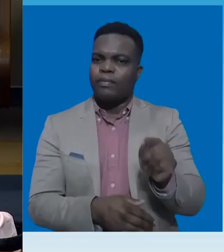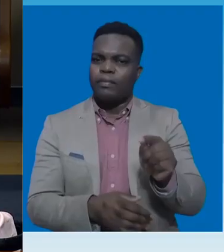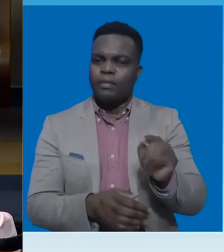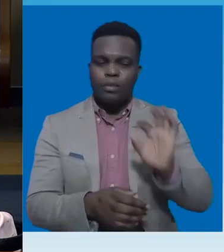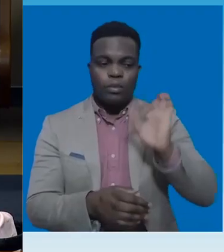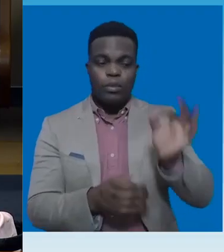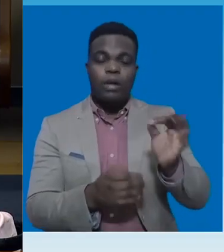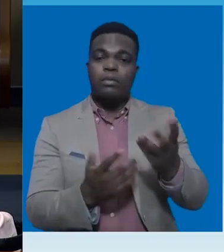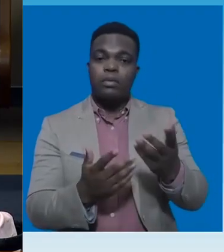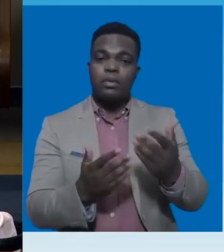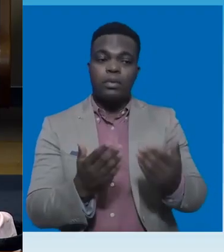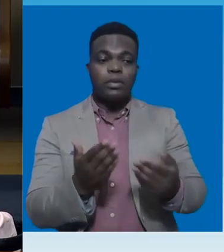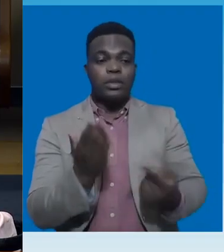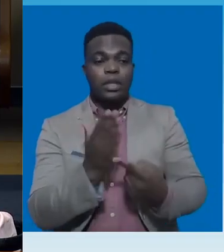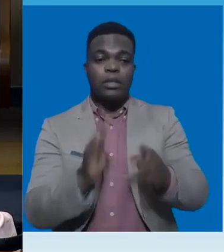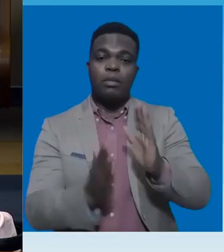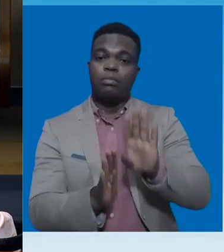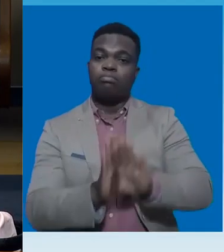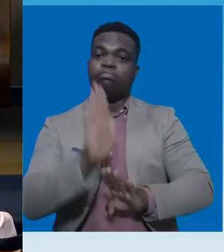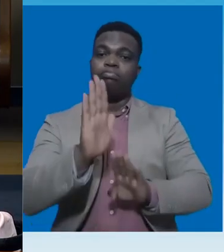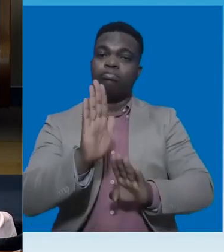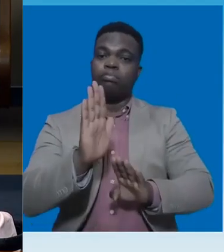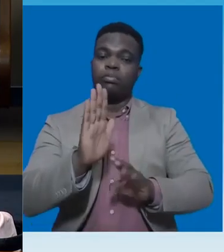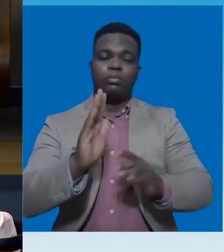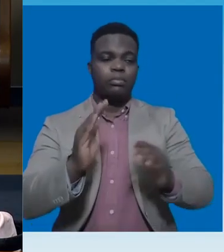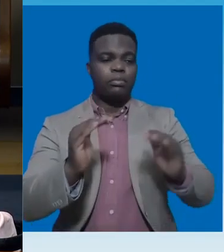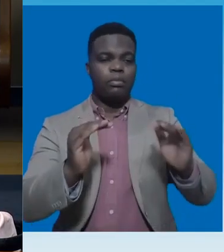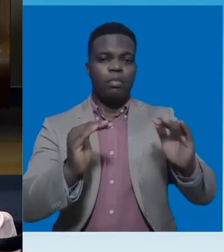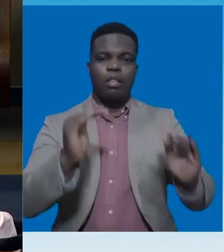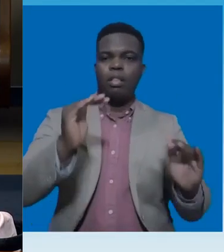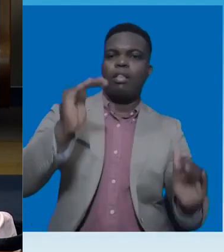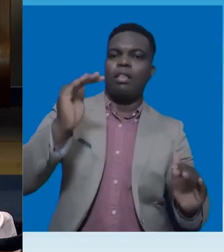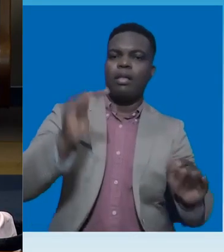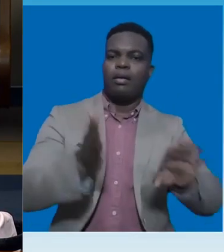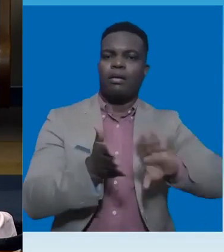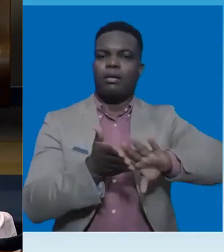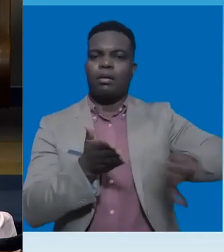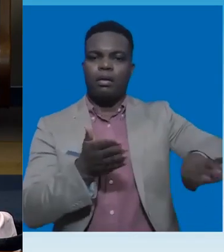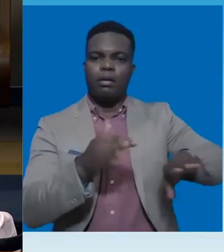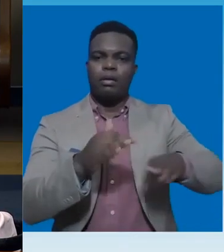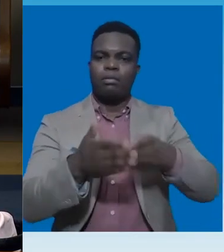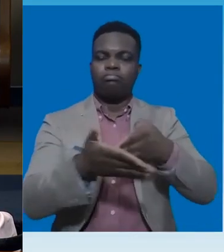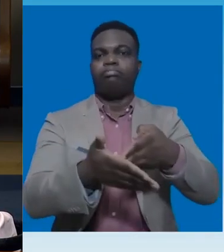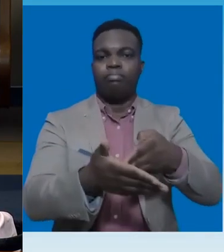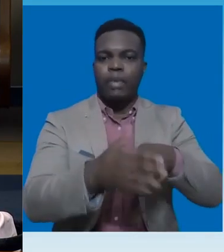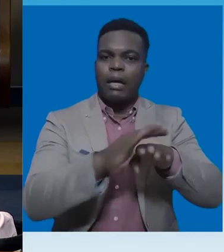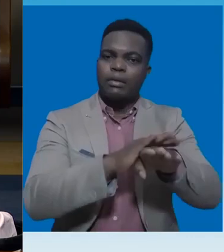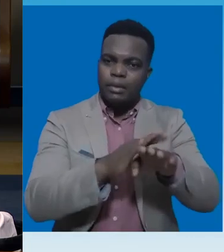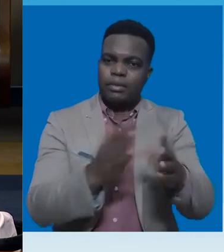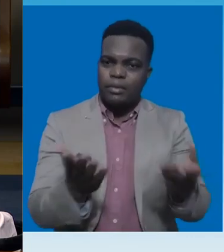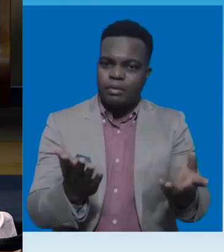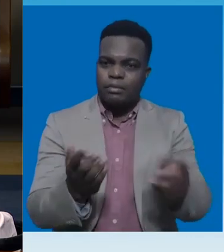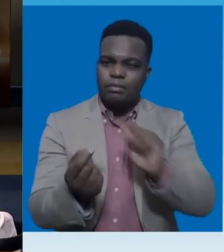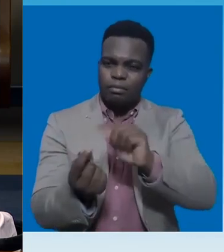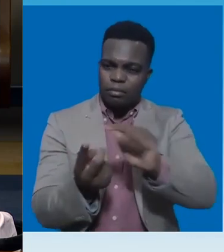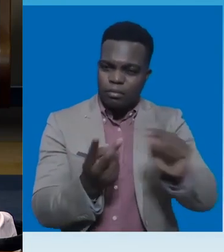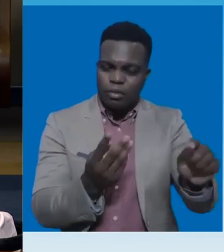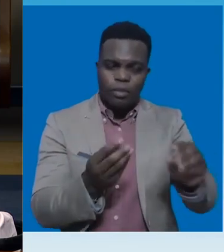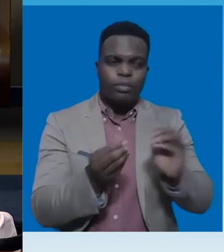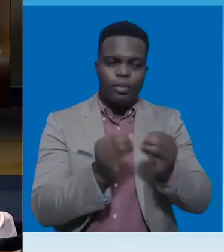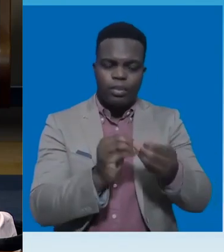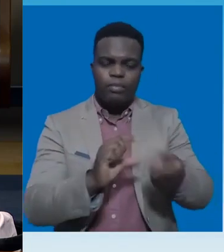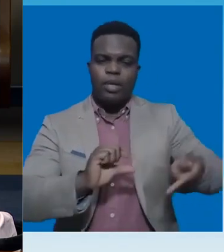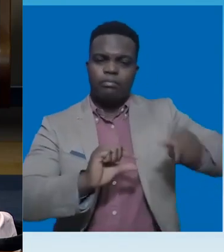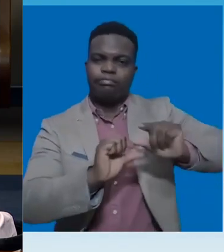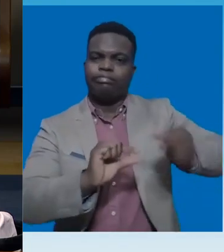be built on top of the problems that exists. And across all these domains, the